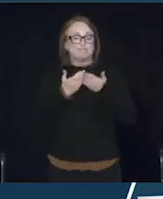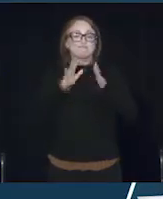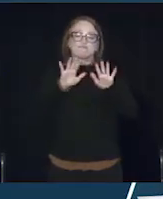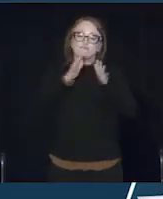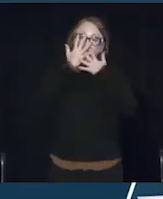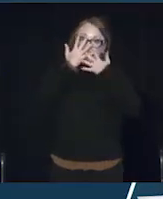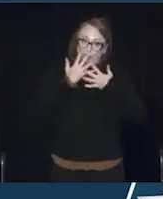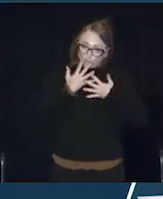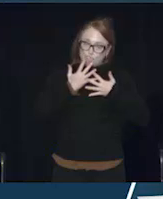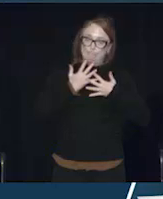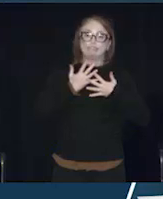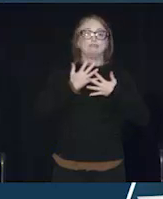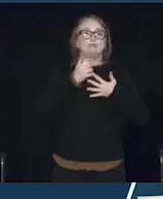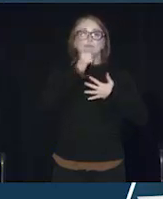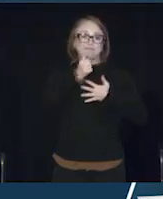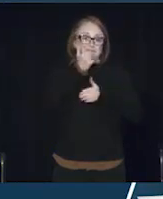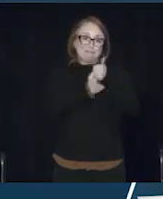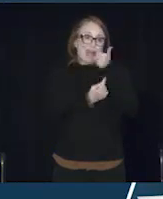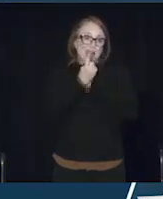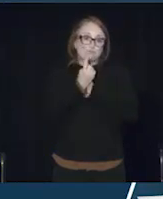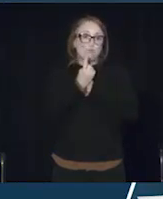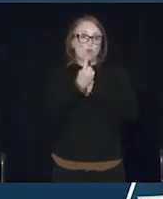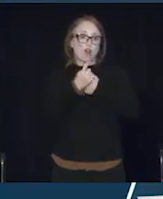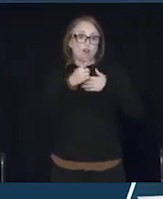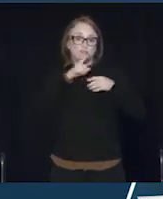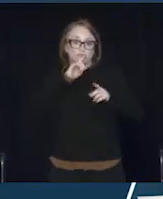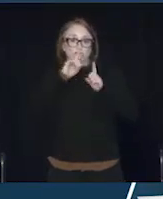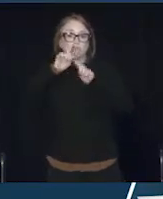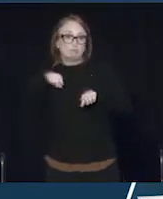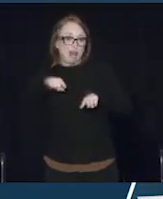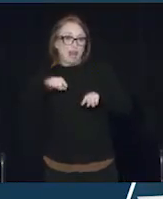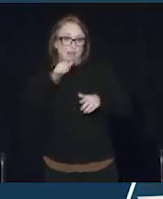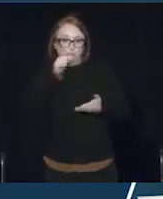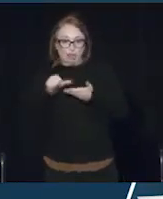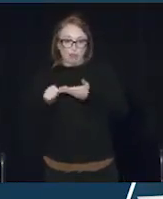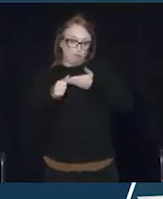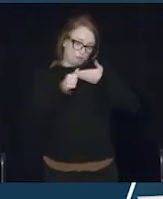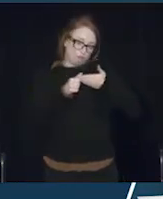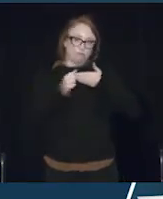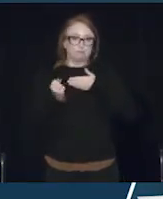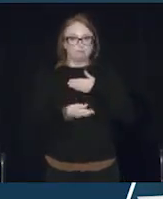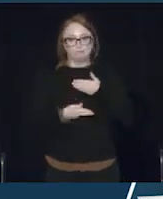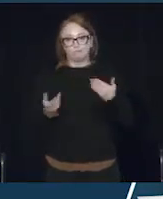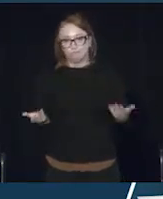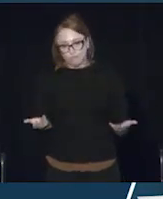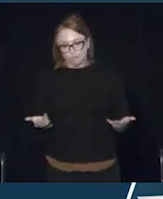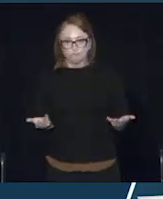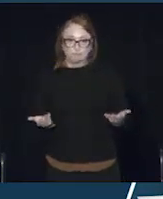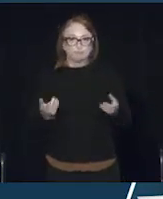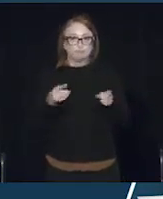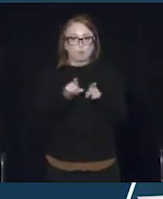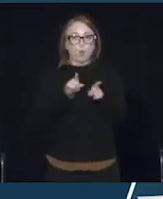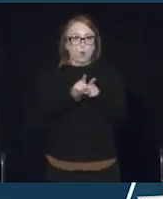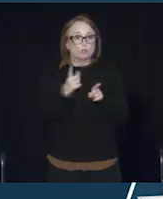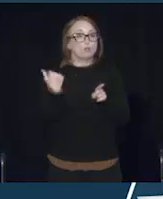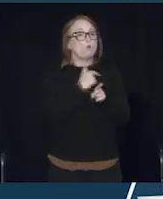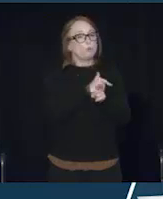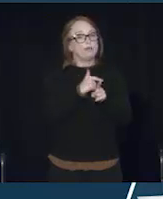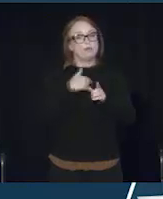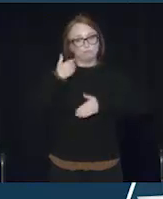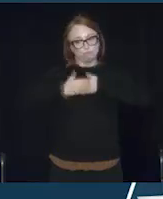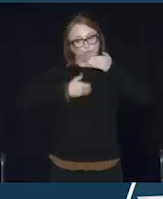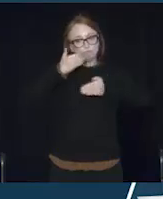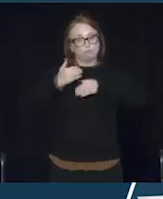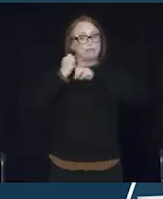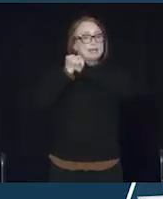Unfortunately, not everybody responds to those letters. We have also gone through a campaign